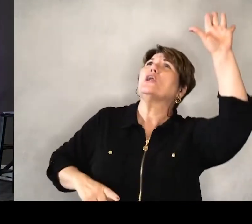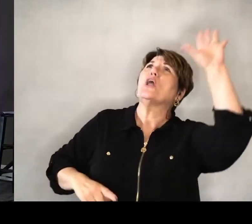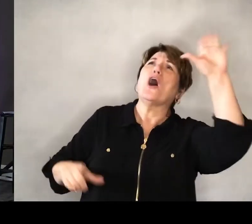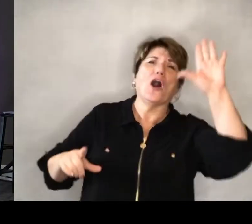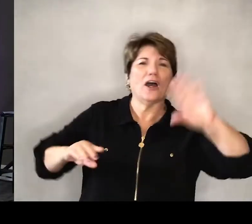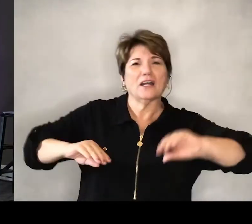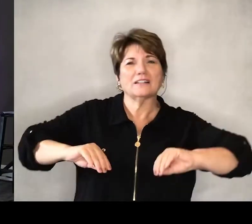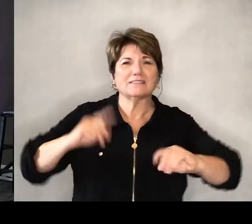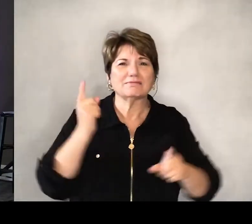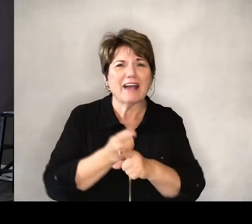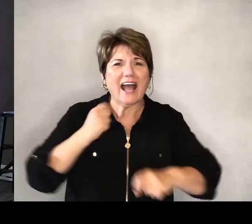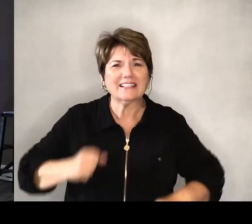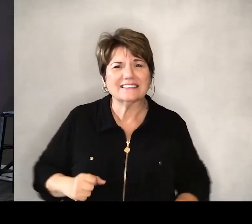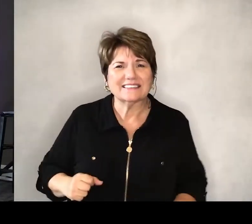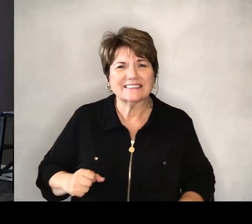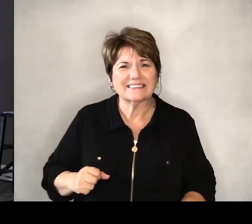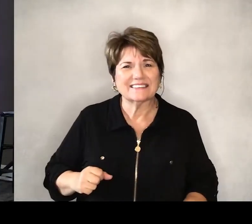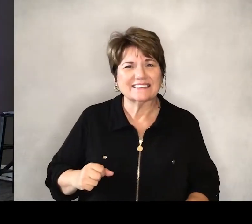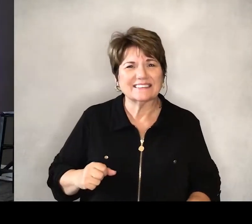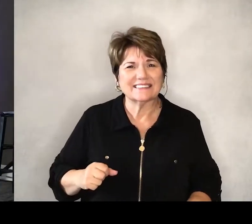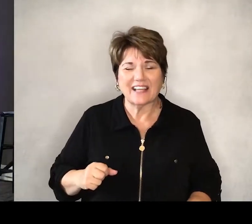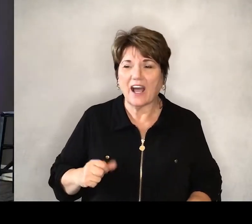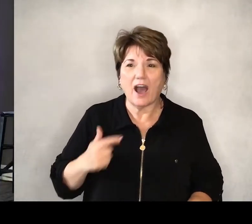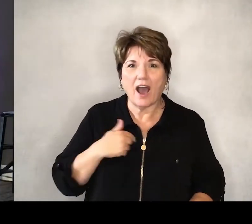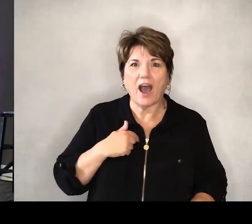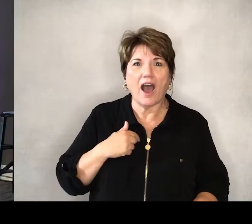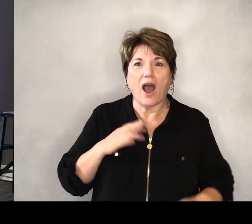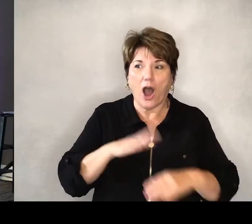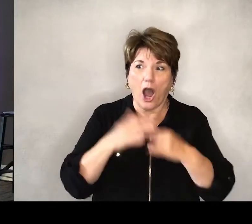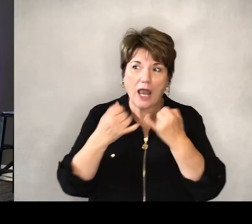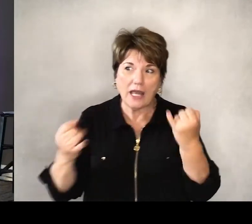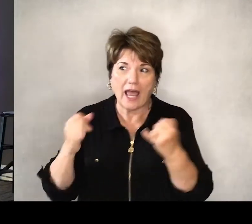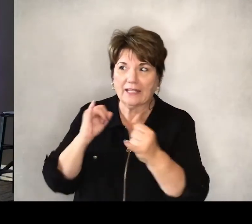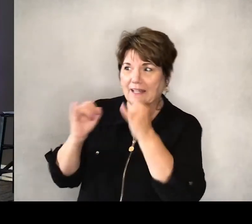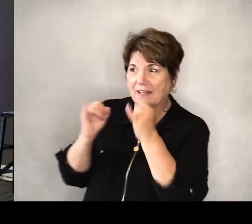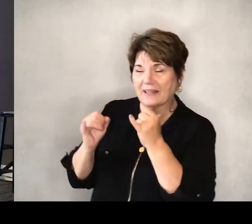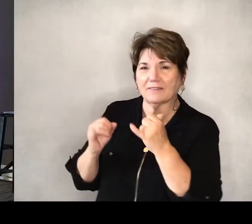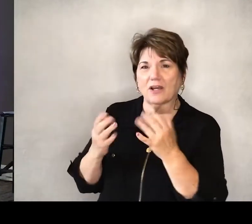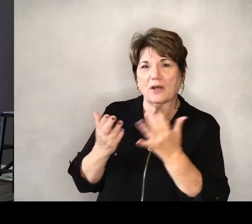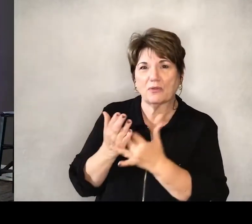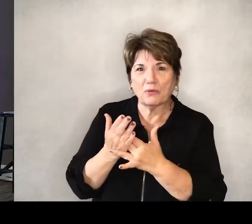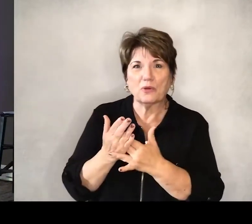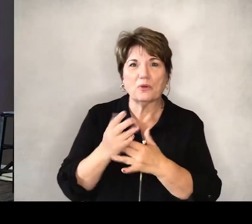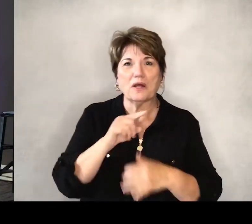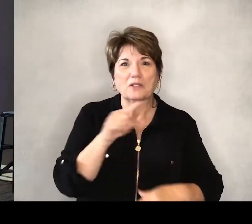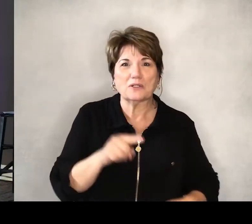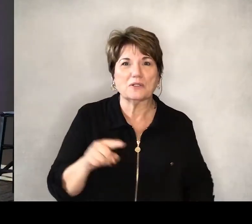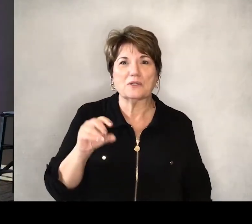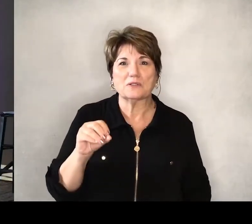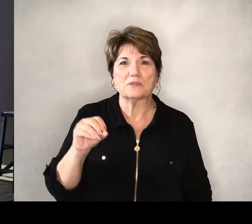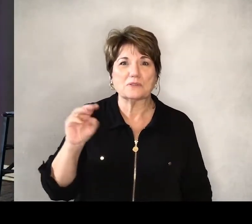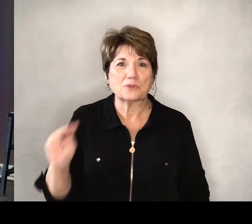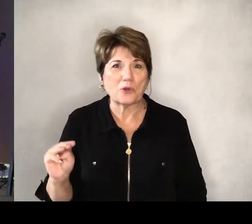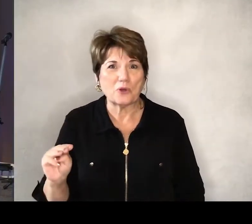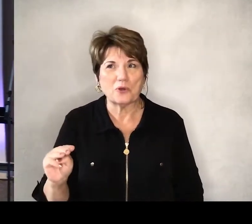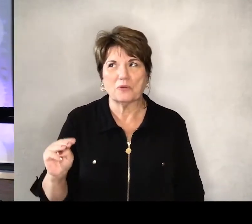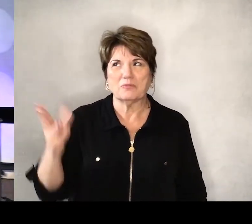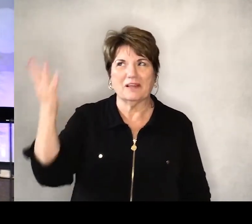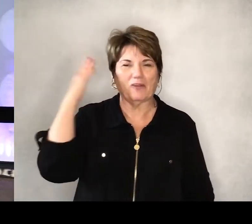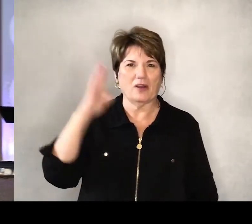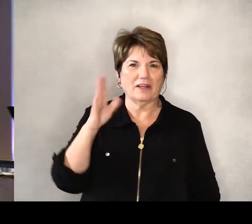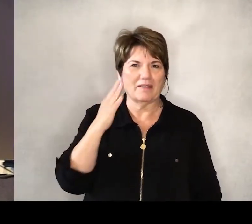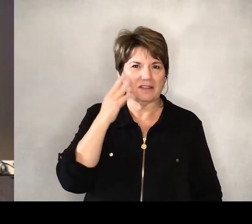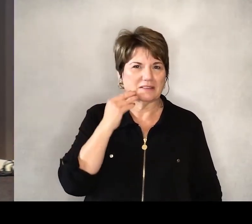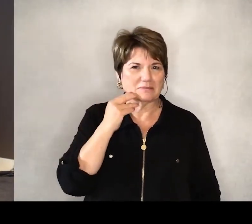so, right? I did an online interview through this weird thing called Zoom, right? Nobody had heard of it at that point,